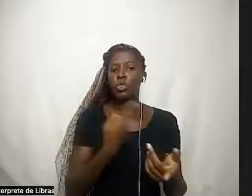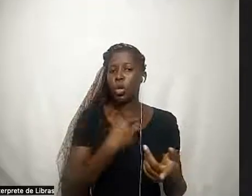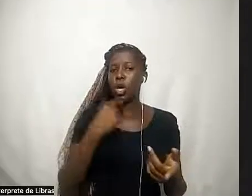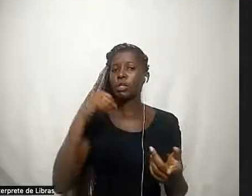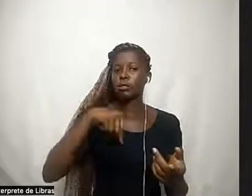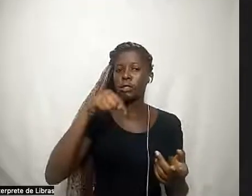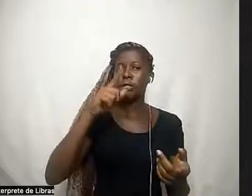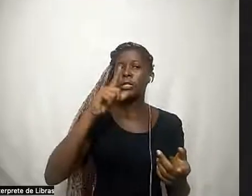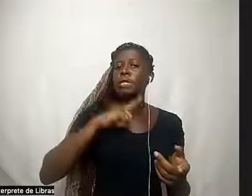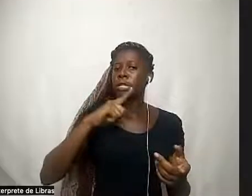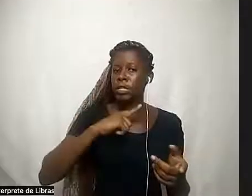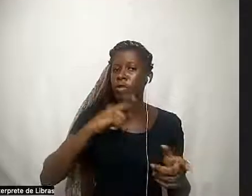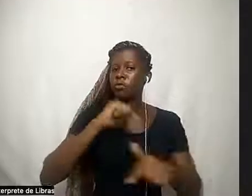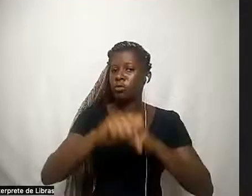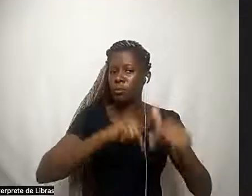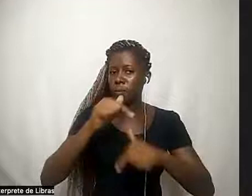lack of information.